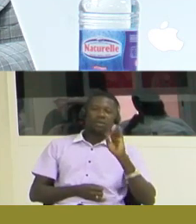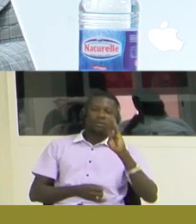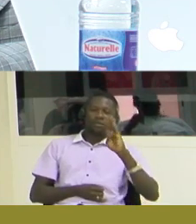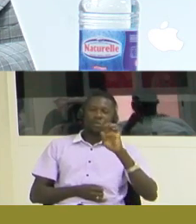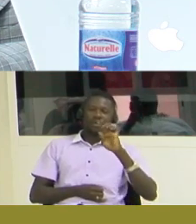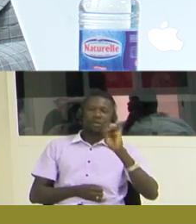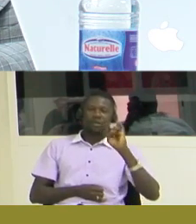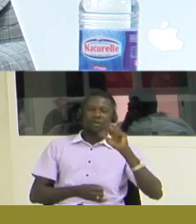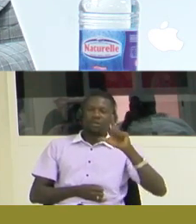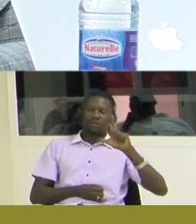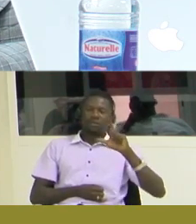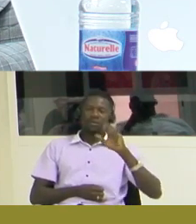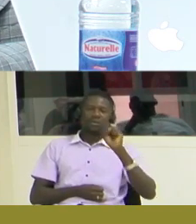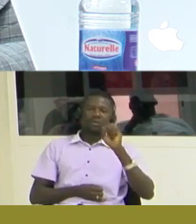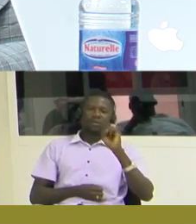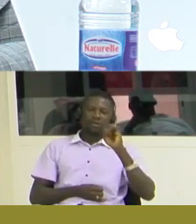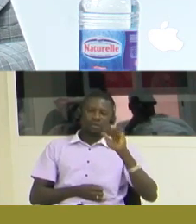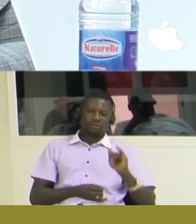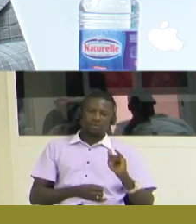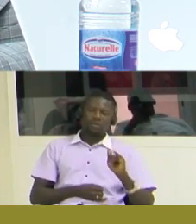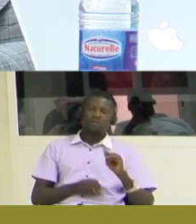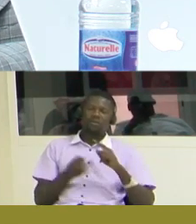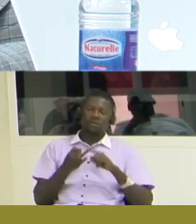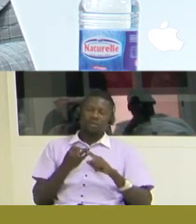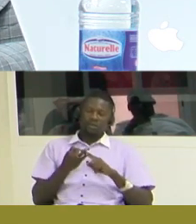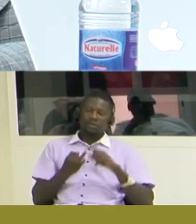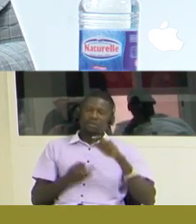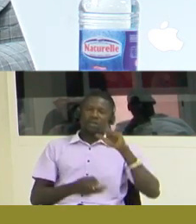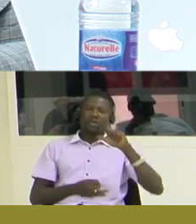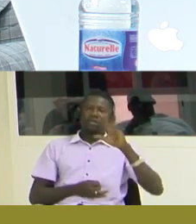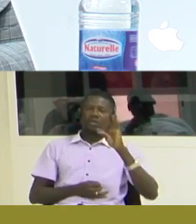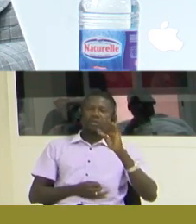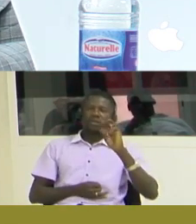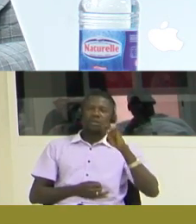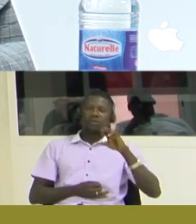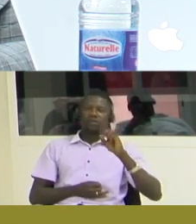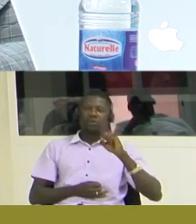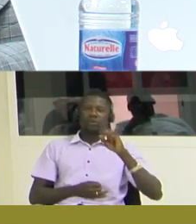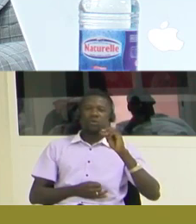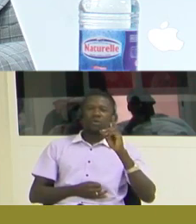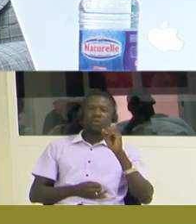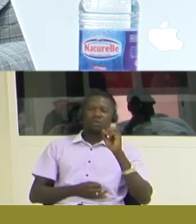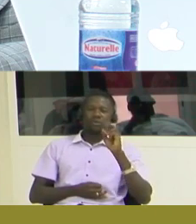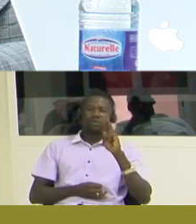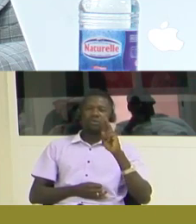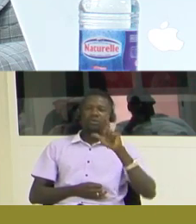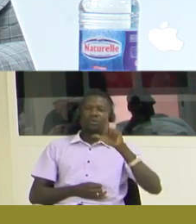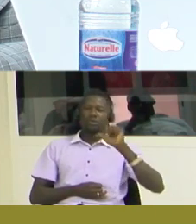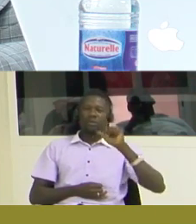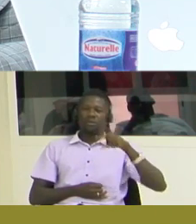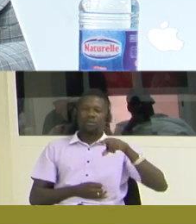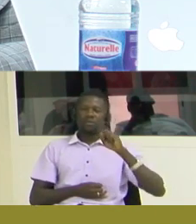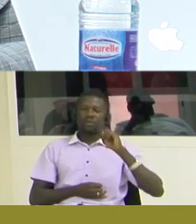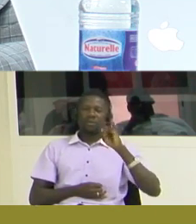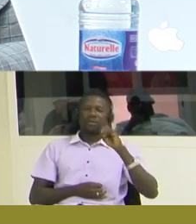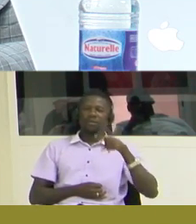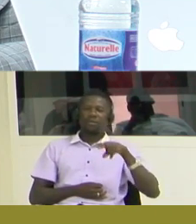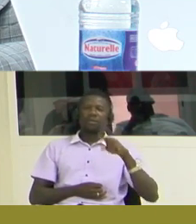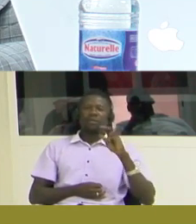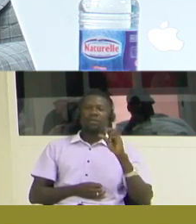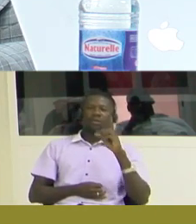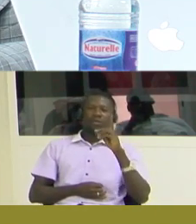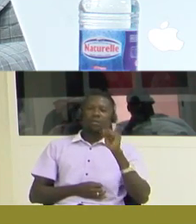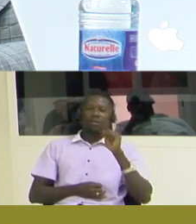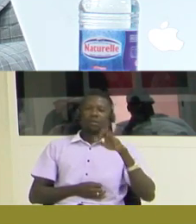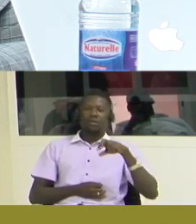Lipa alias a chopping chopping left turn and mood l'm in davao cadet armada Silla left